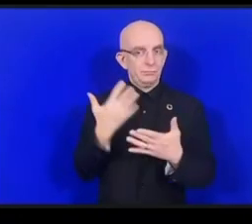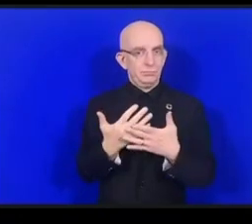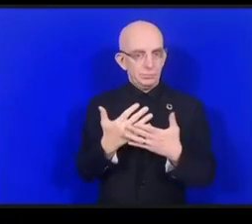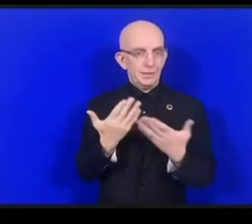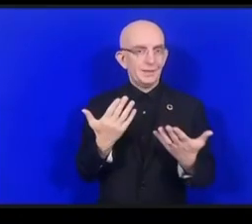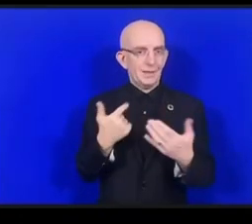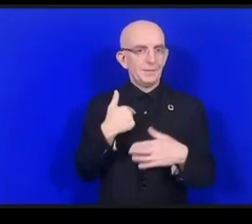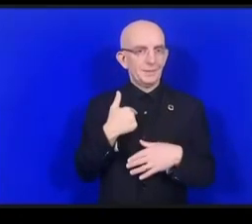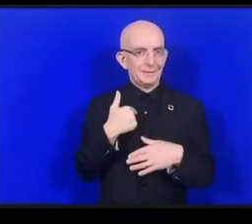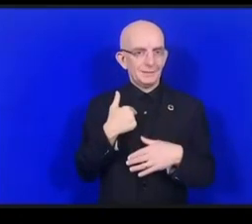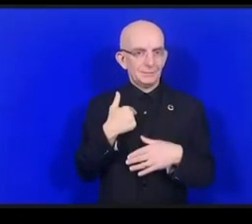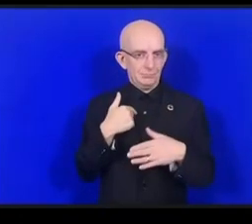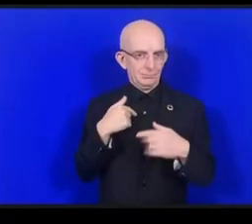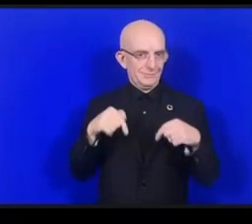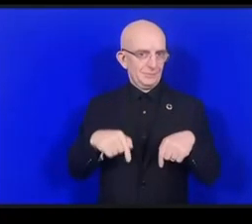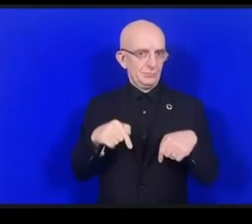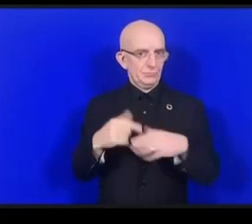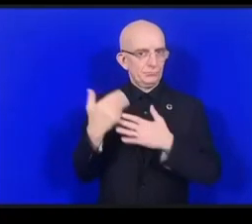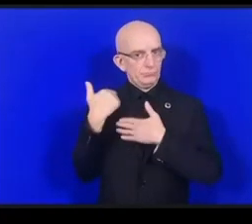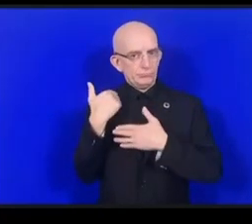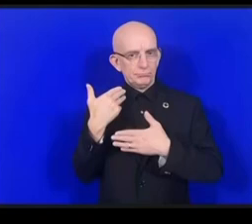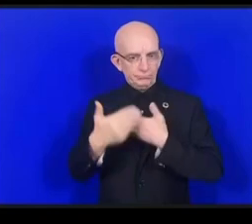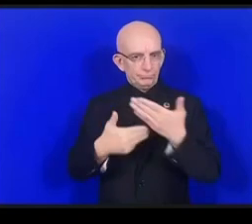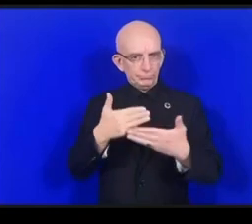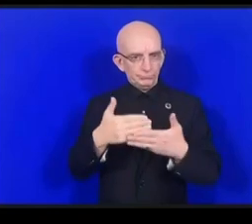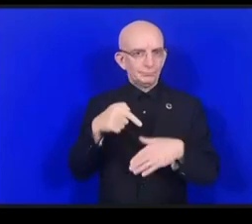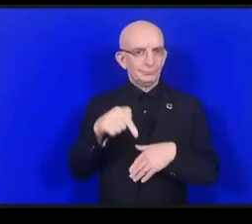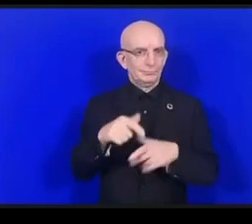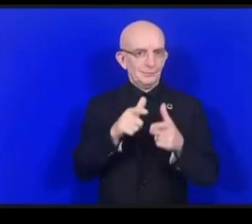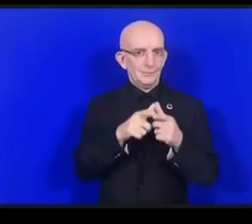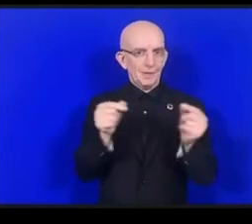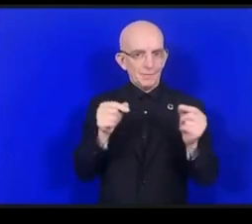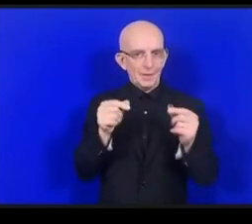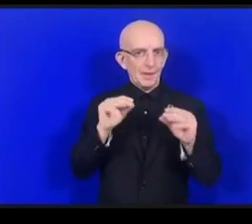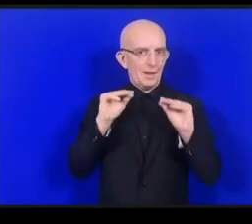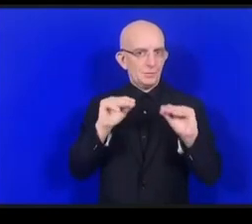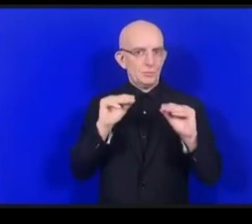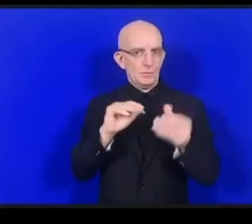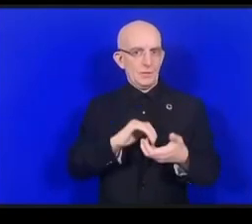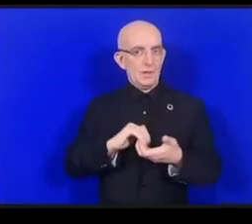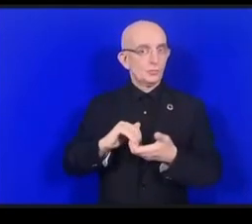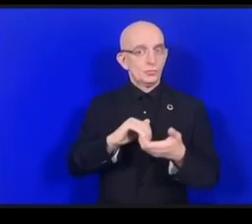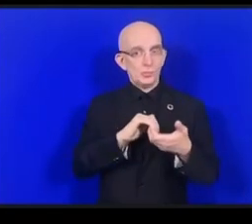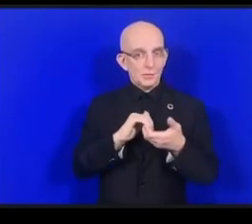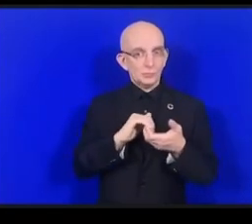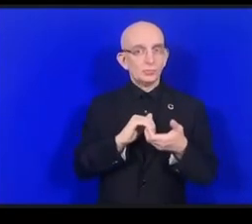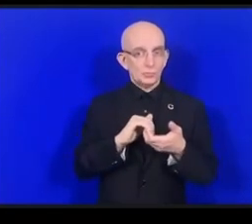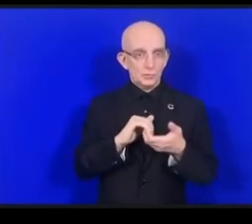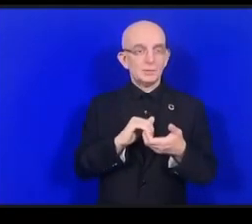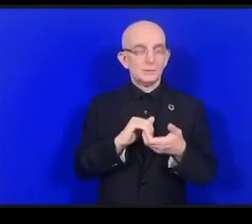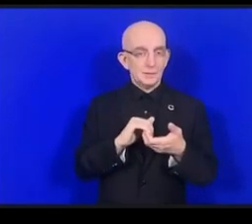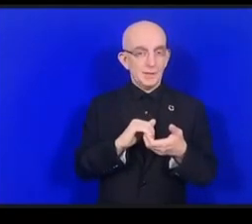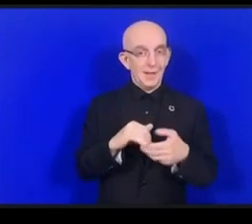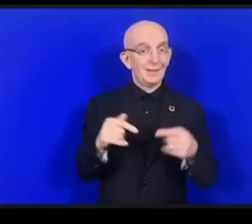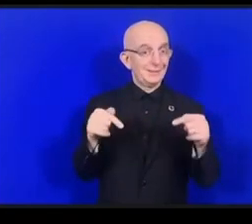Association. Even here in Japan, there are many people who do not